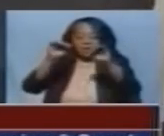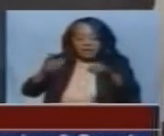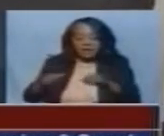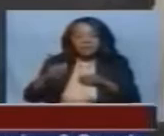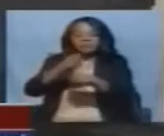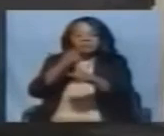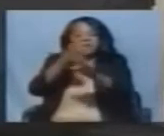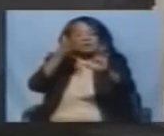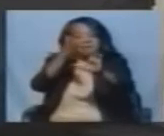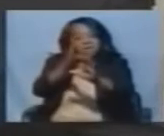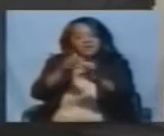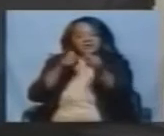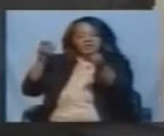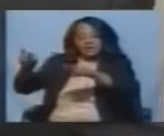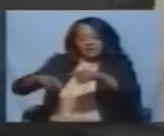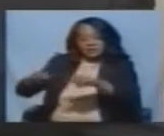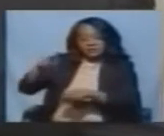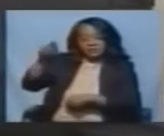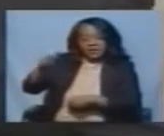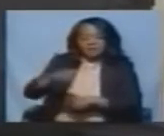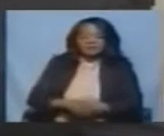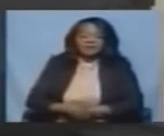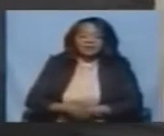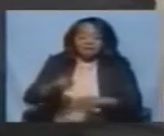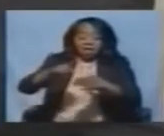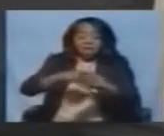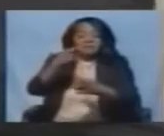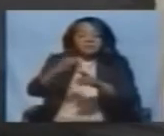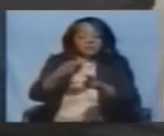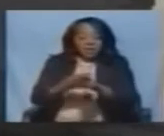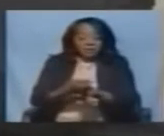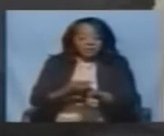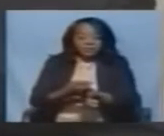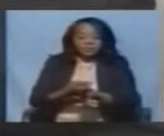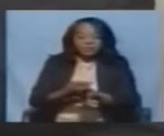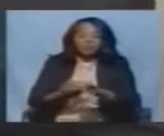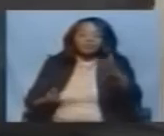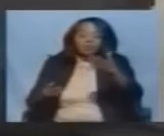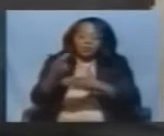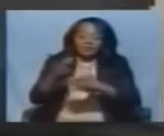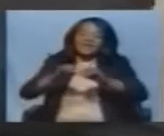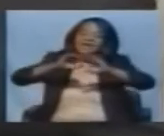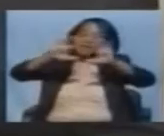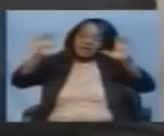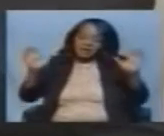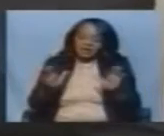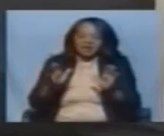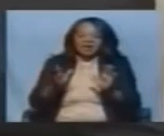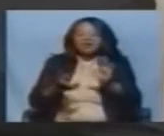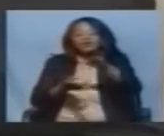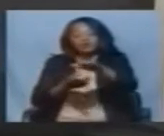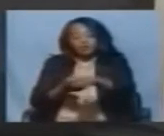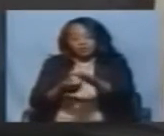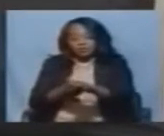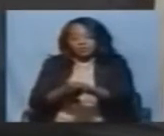done. We're actually doing that next month, and we'll be launching that. And that regulation clearly indicate what you need to do. And we have reinforced the